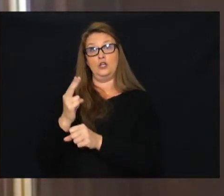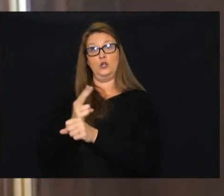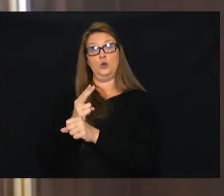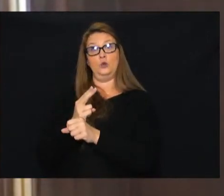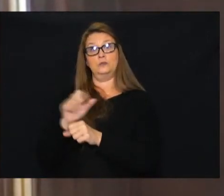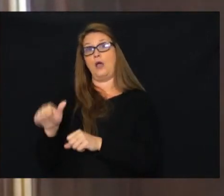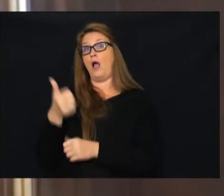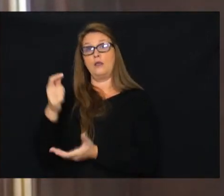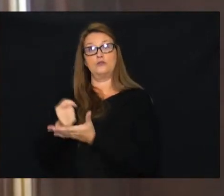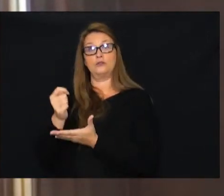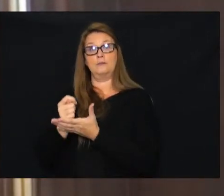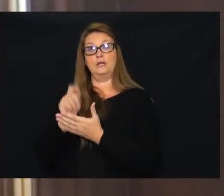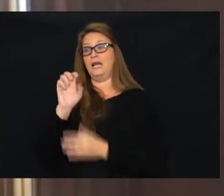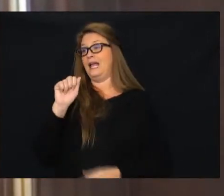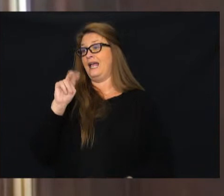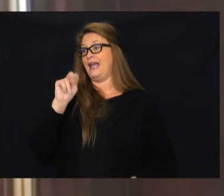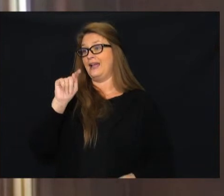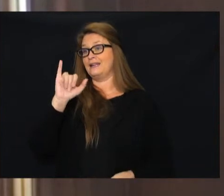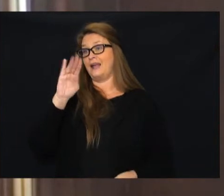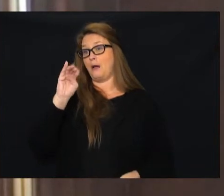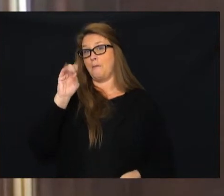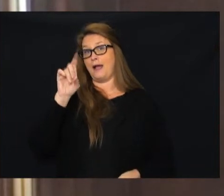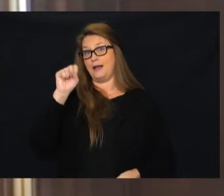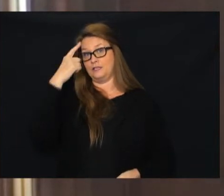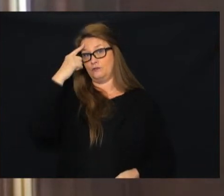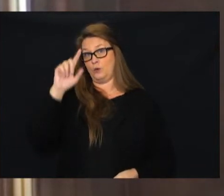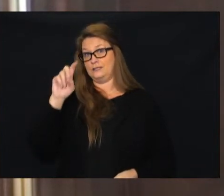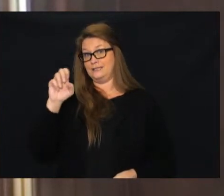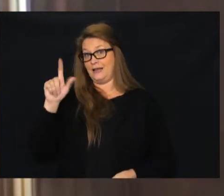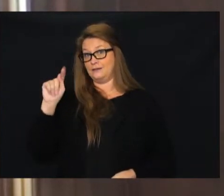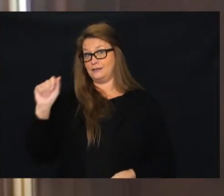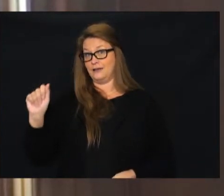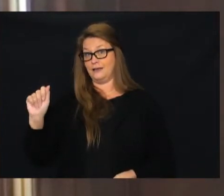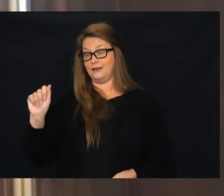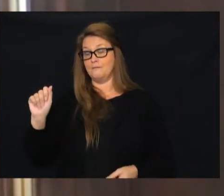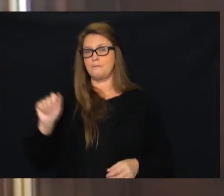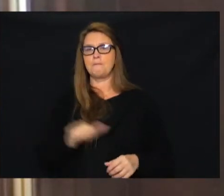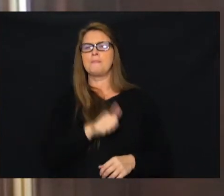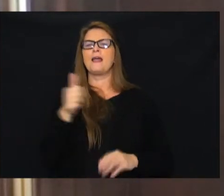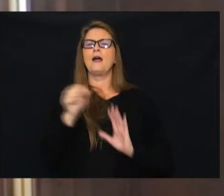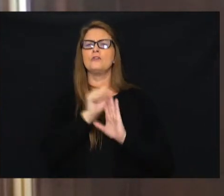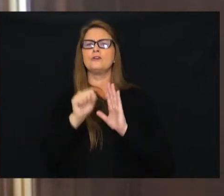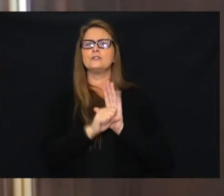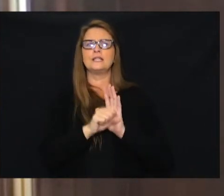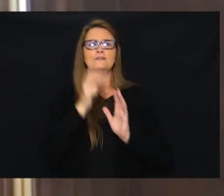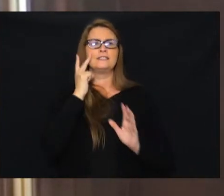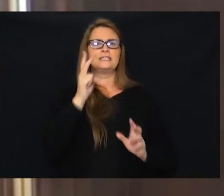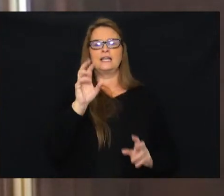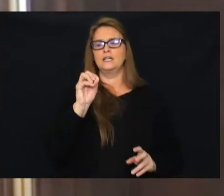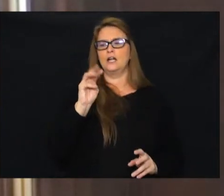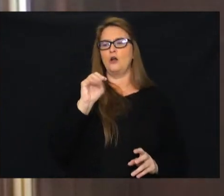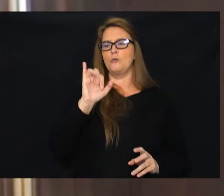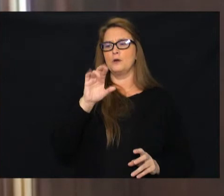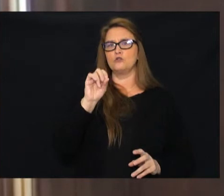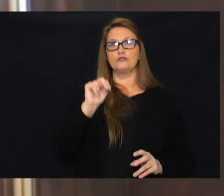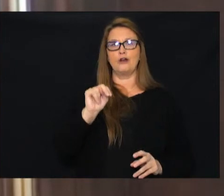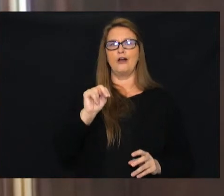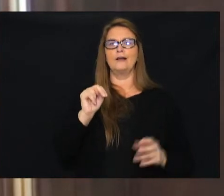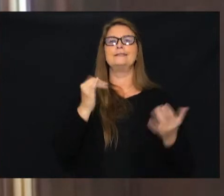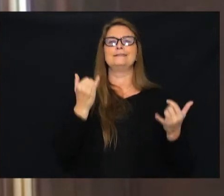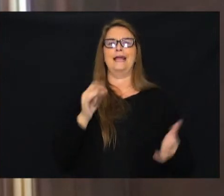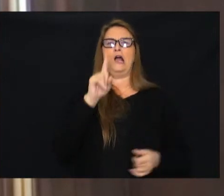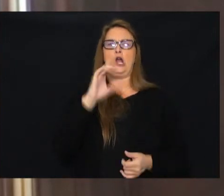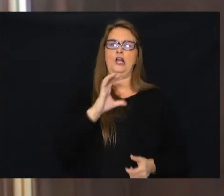the antibodies for Delta, where other states that have seen Omicron account for virtually 100% of